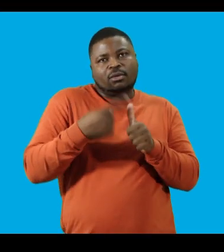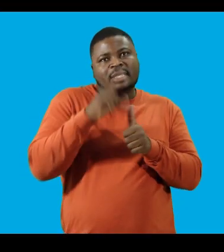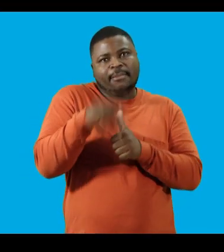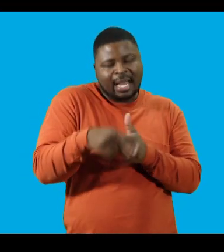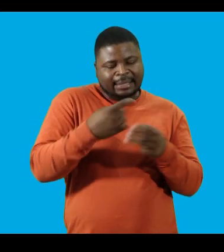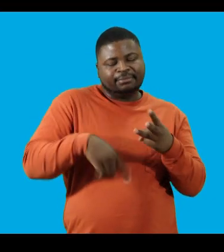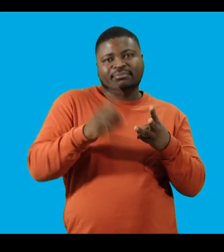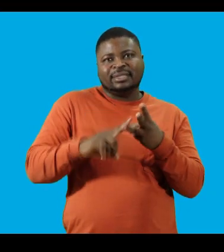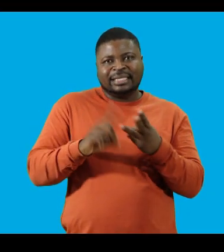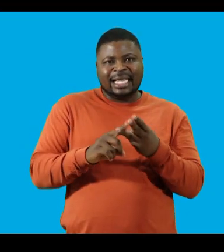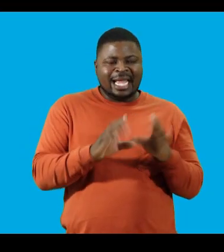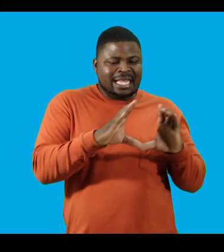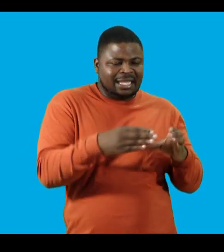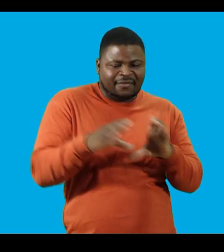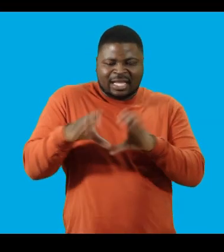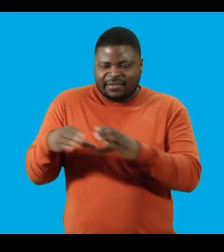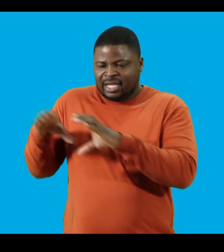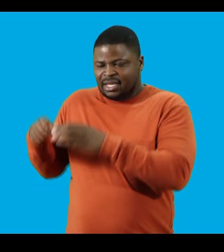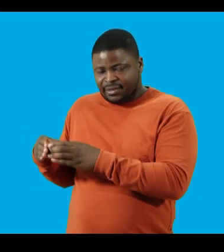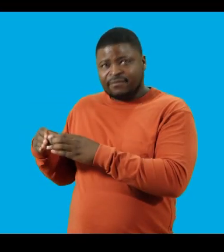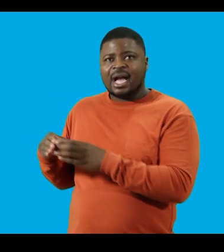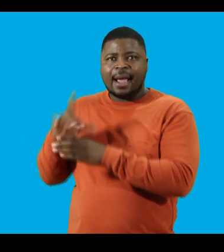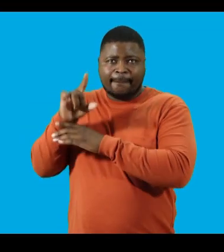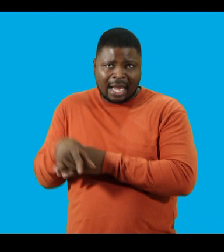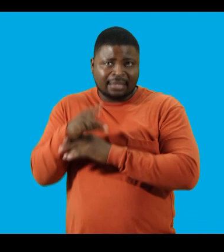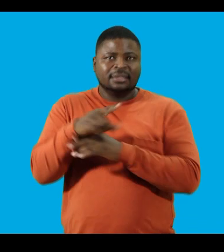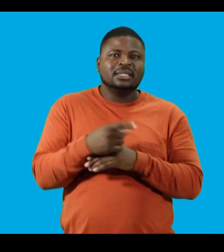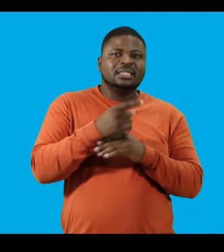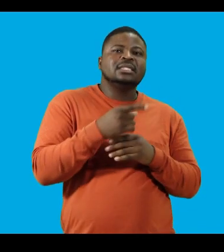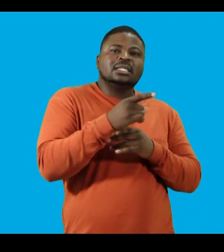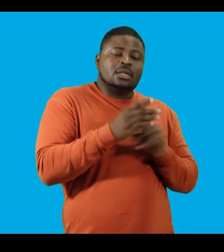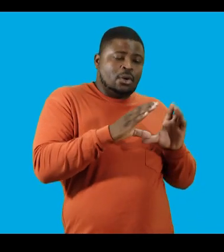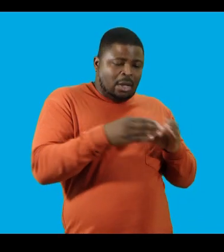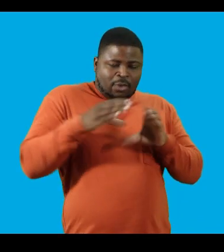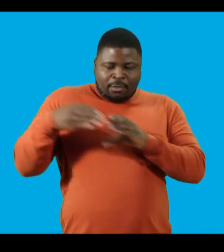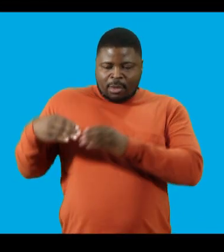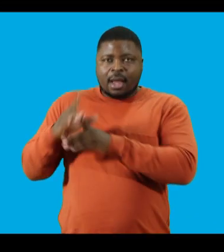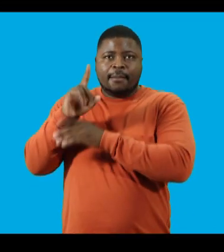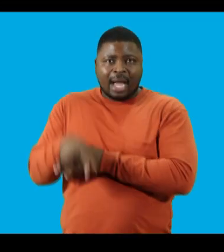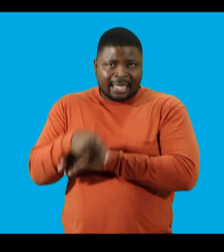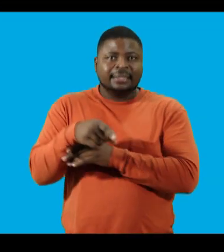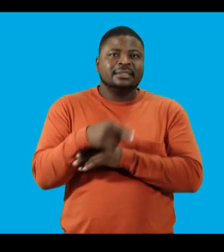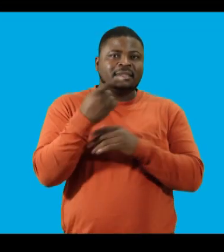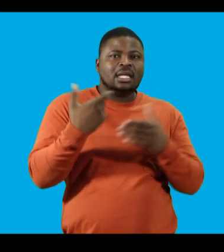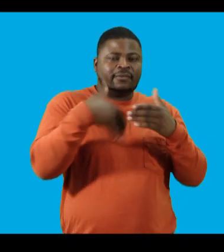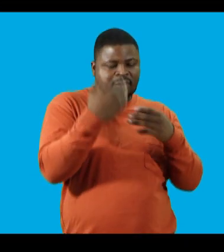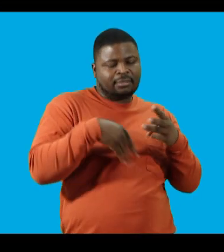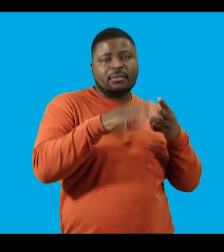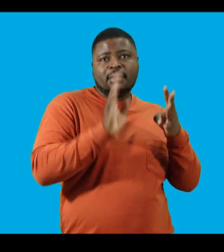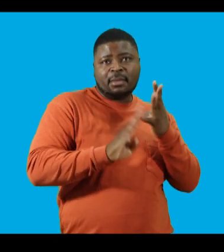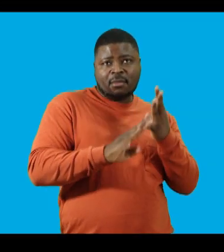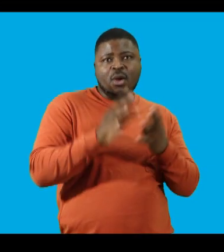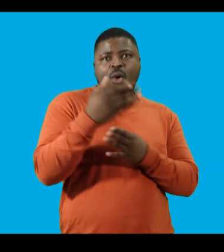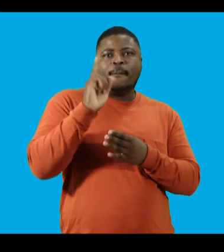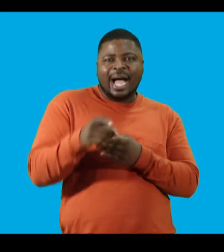calculations. Classify is when you group things based on characteristics. Then they can